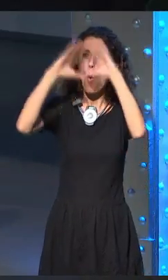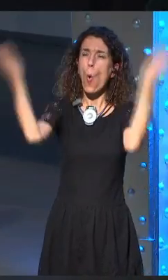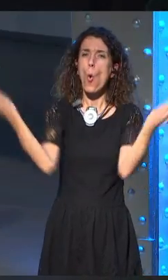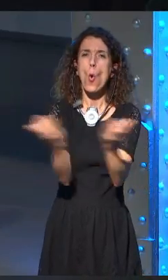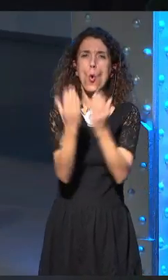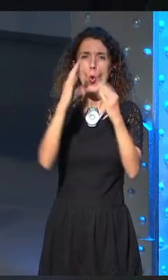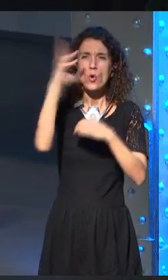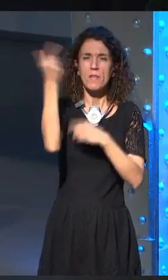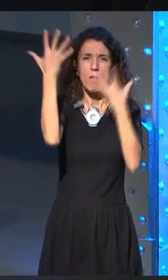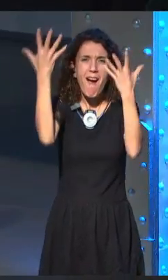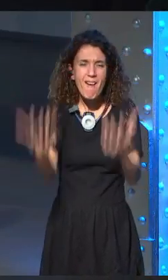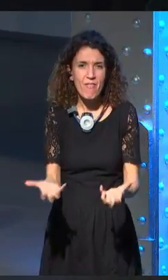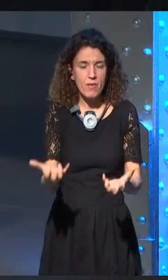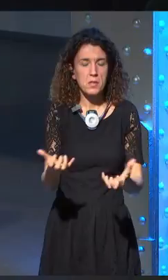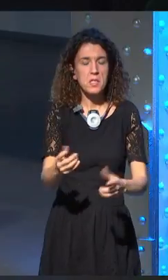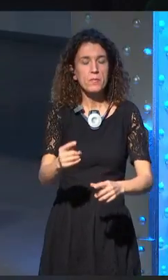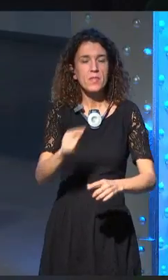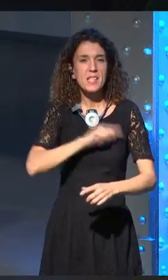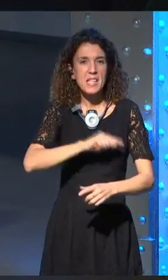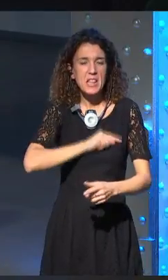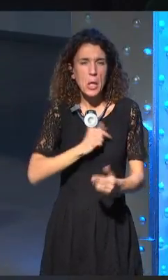it makes you feel pretty insignificant, right?